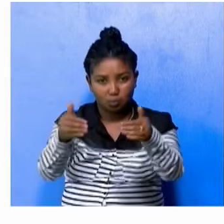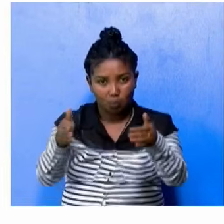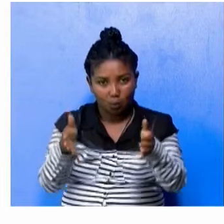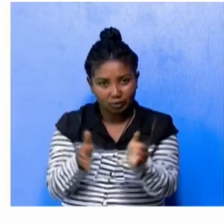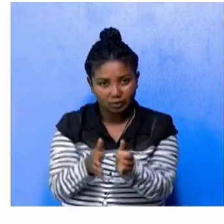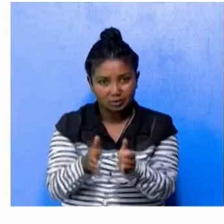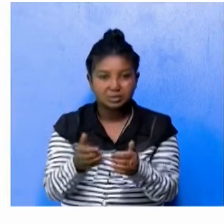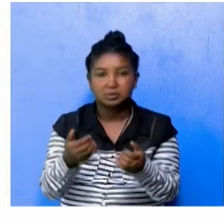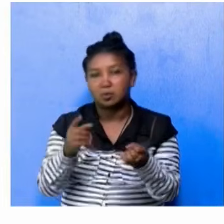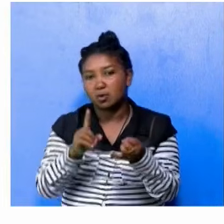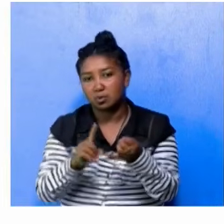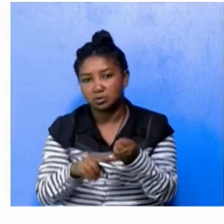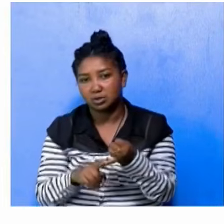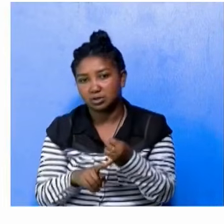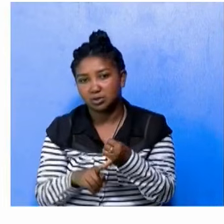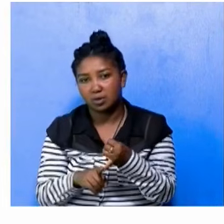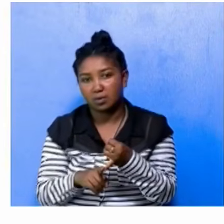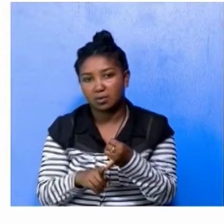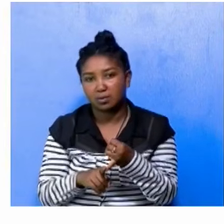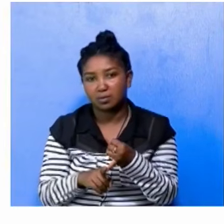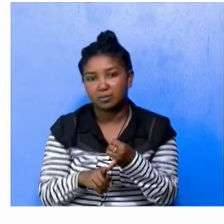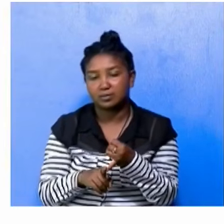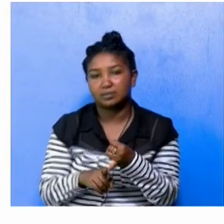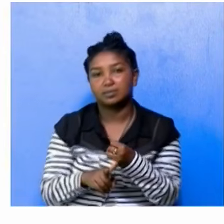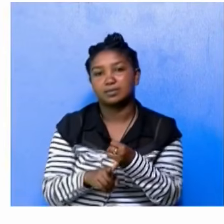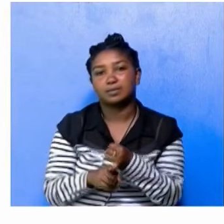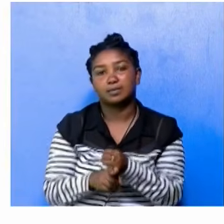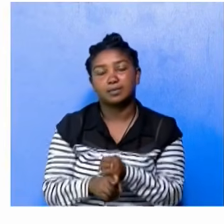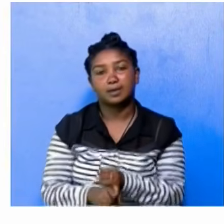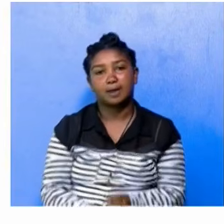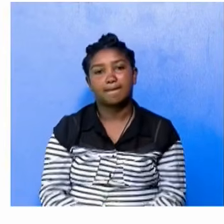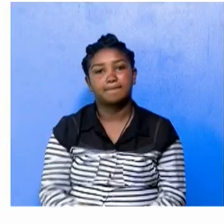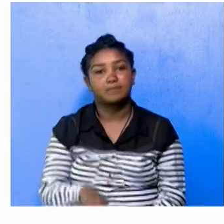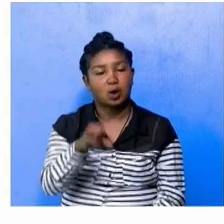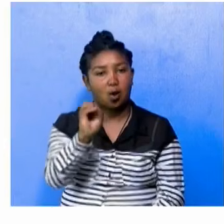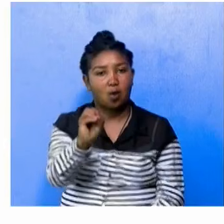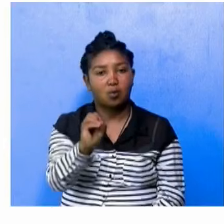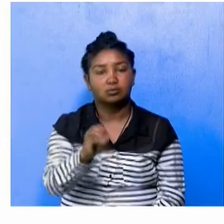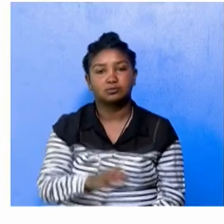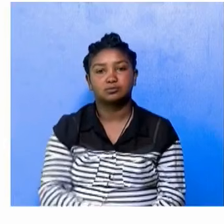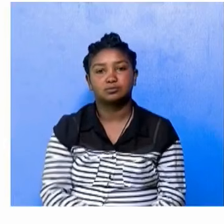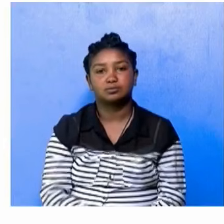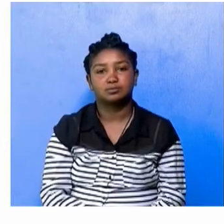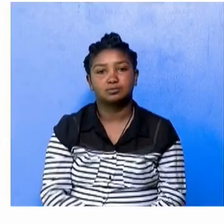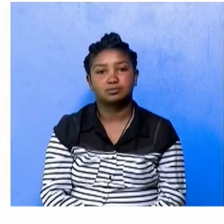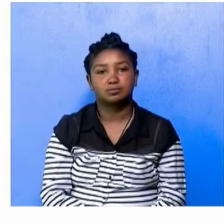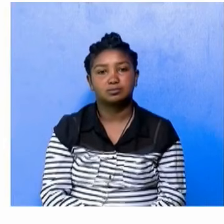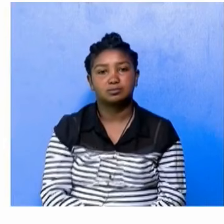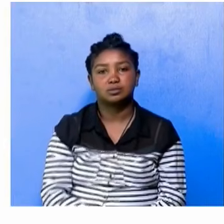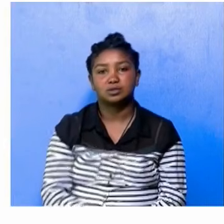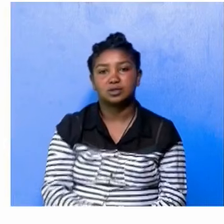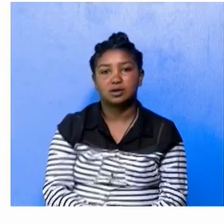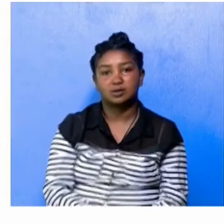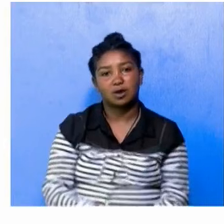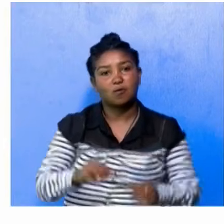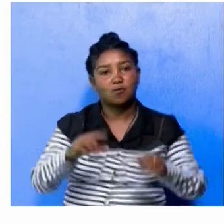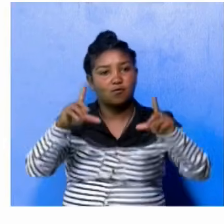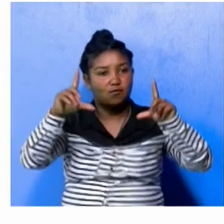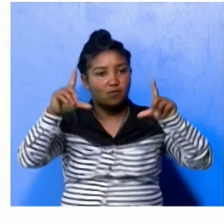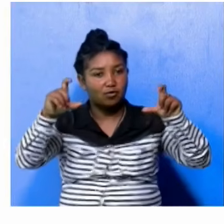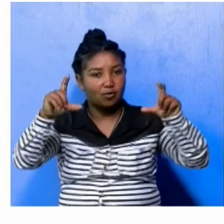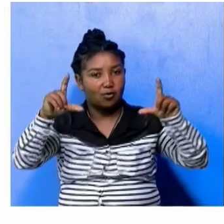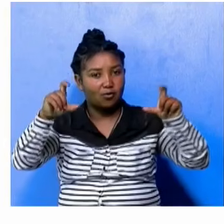If it is ended in, yes, O, just like photo,